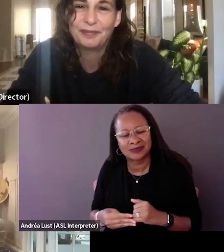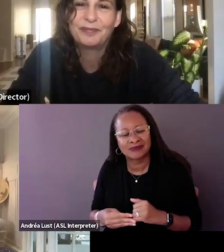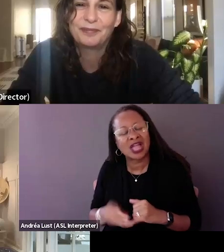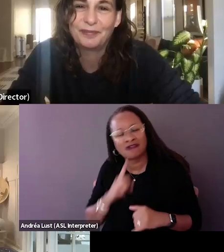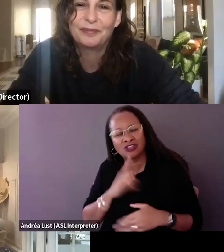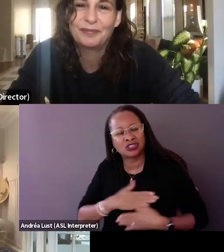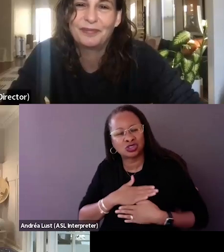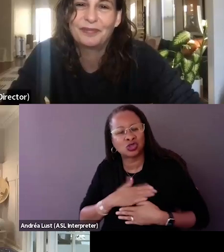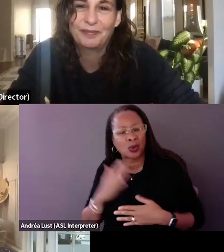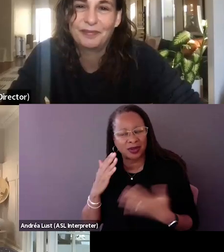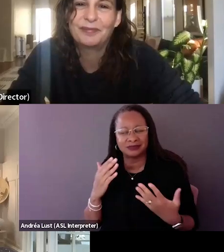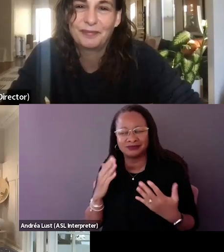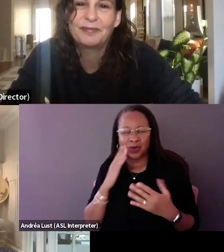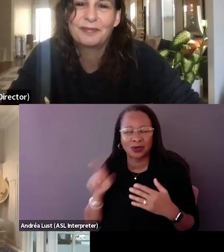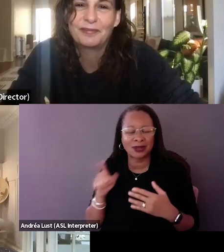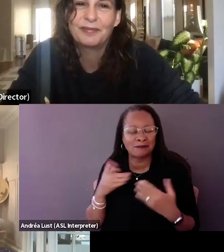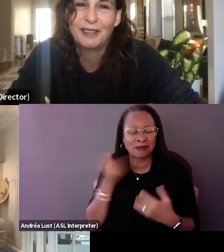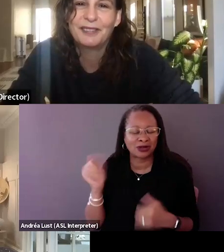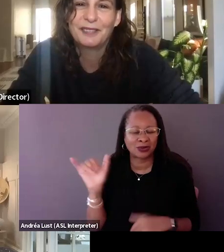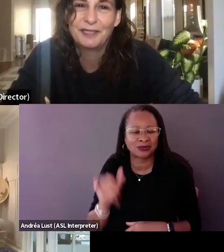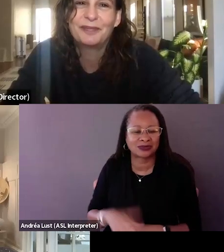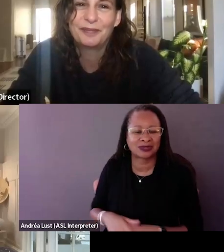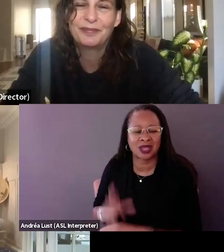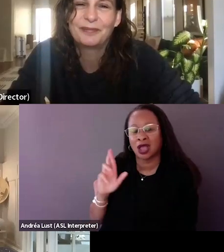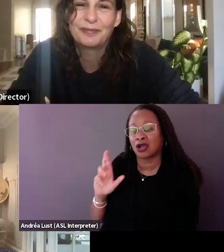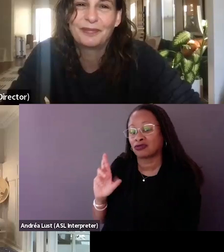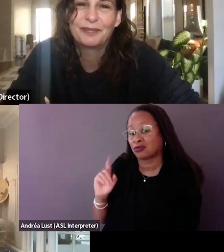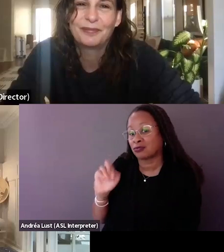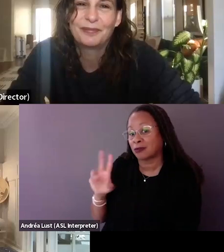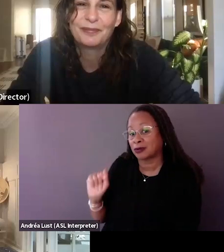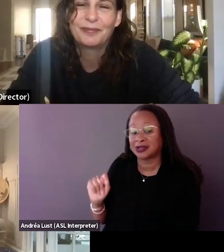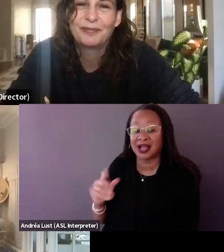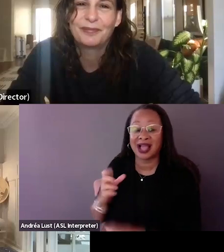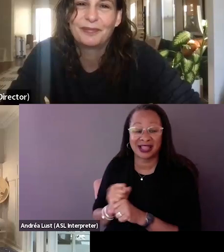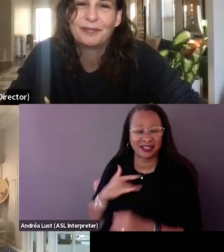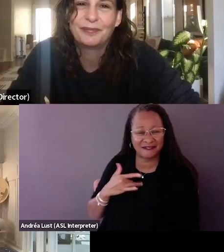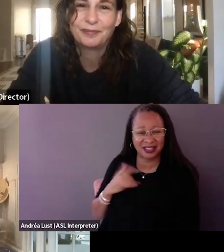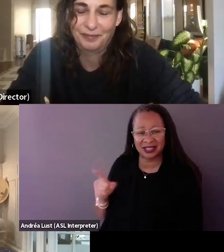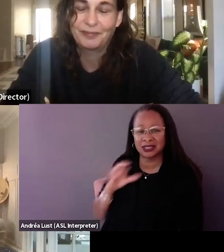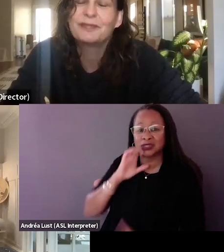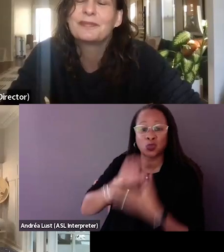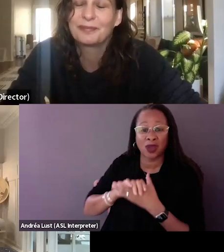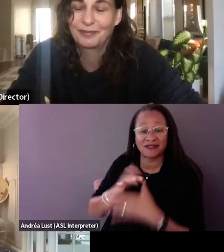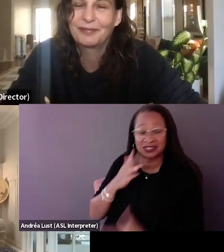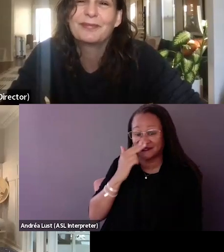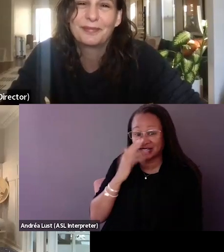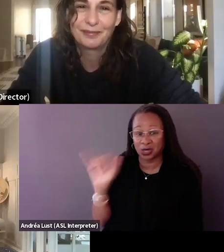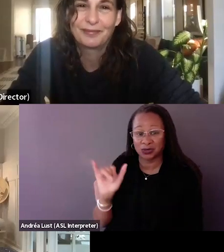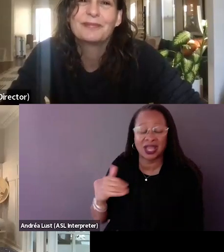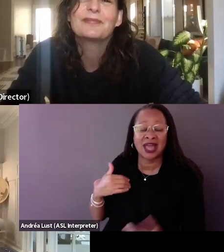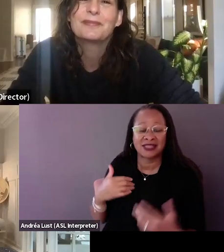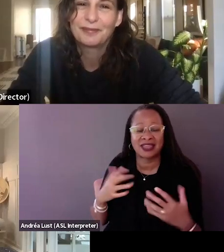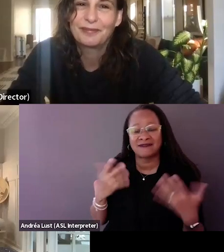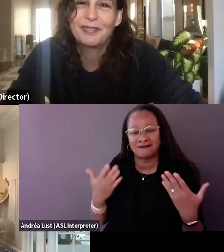getting to know him better too. I got the impression that his wife is funny too, and that they probably have a very